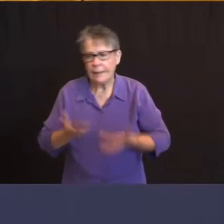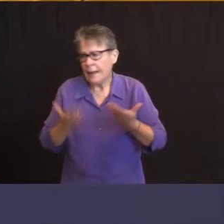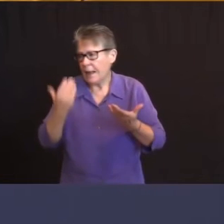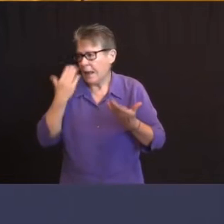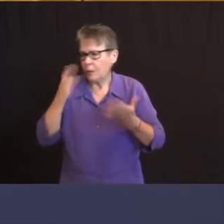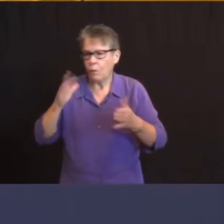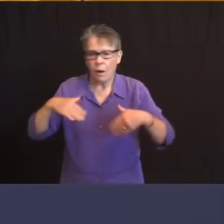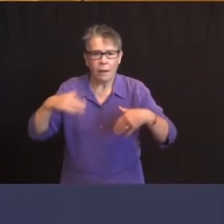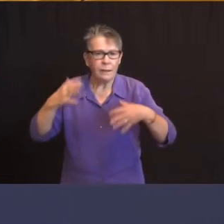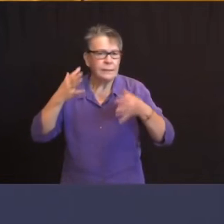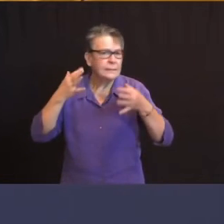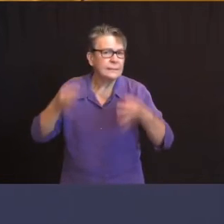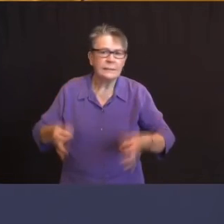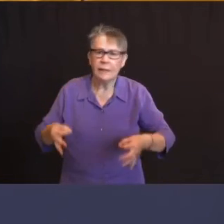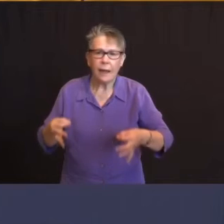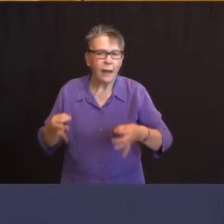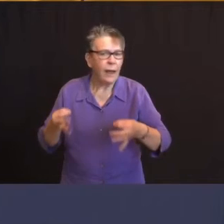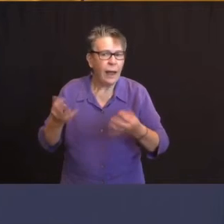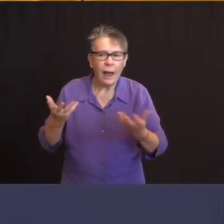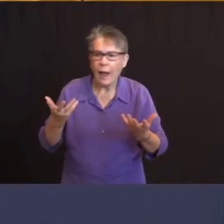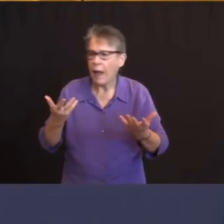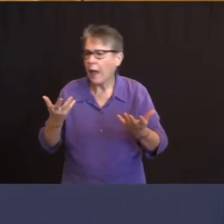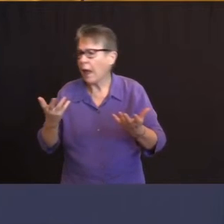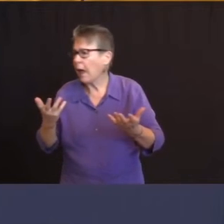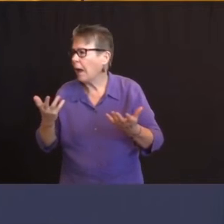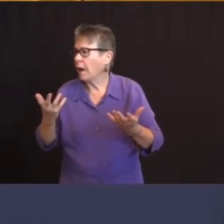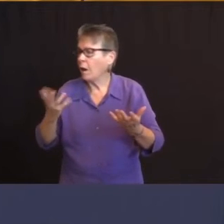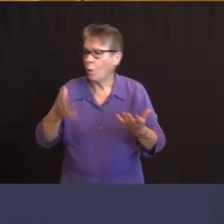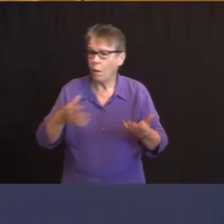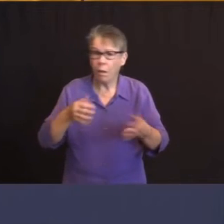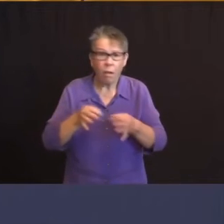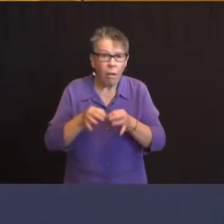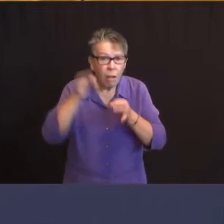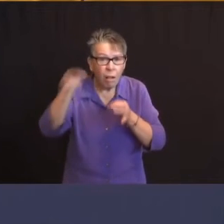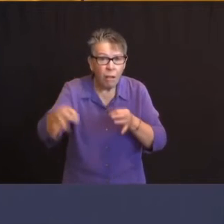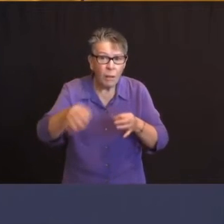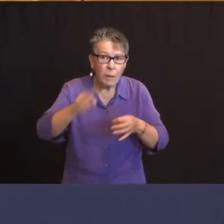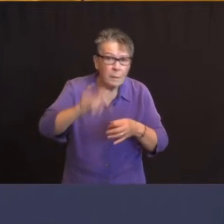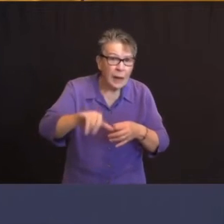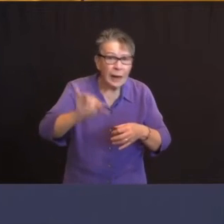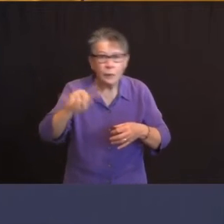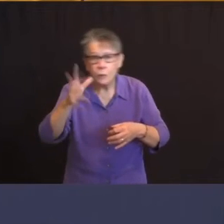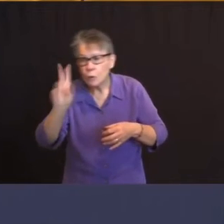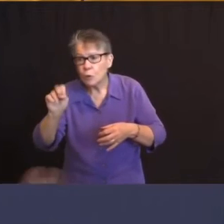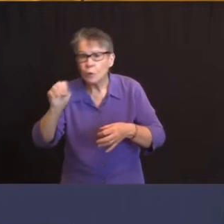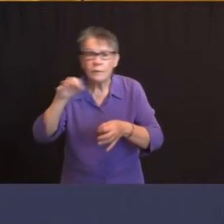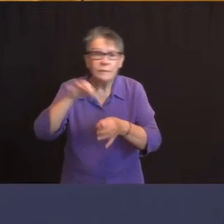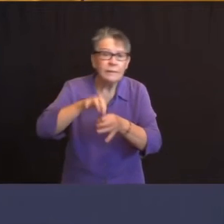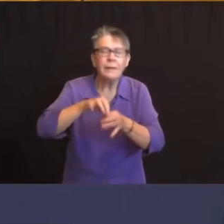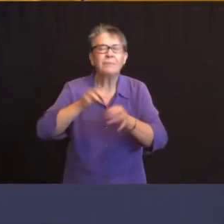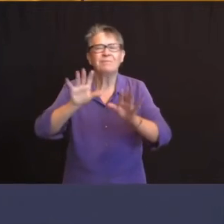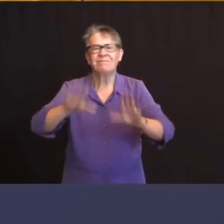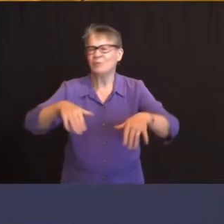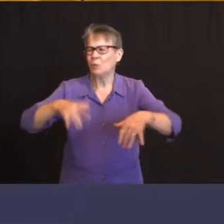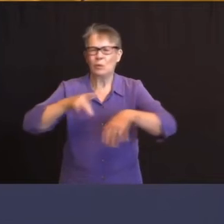a June primary or a November general. But that's still conceptually at least what we want to try to get